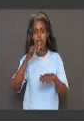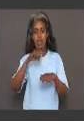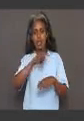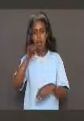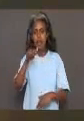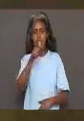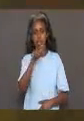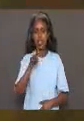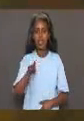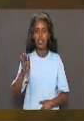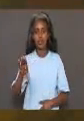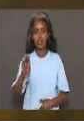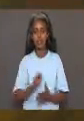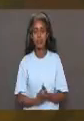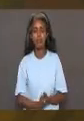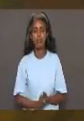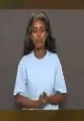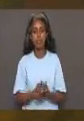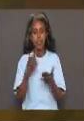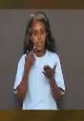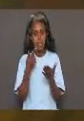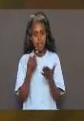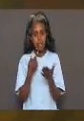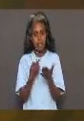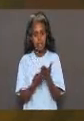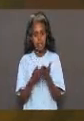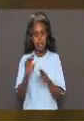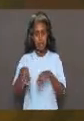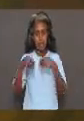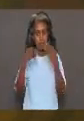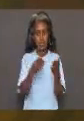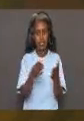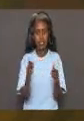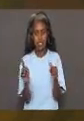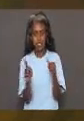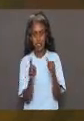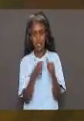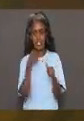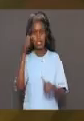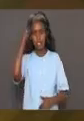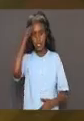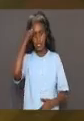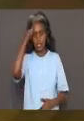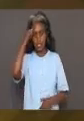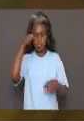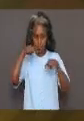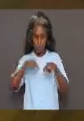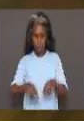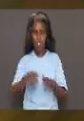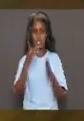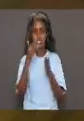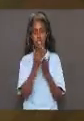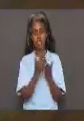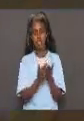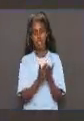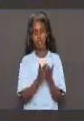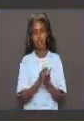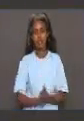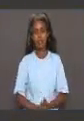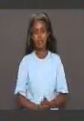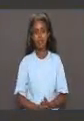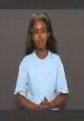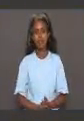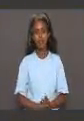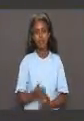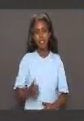AXB. This brings us to the first theorem in today's lesson.